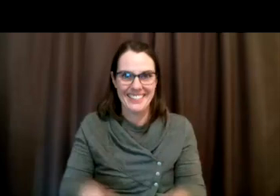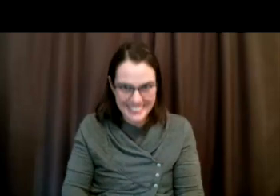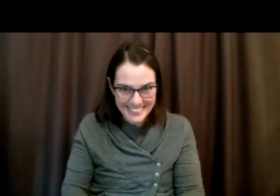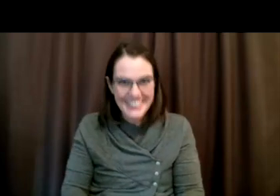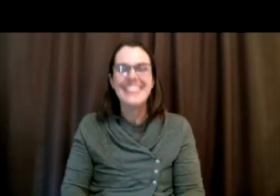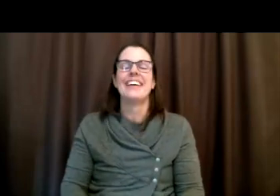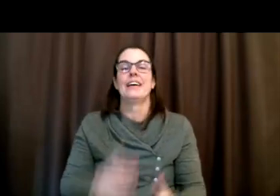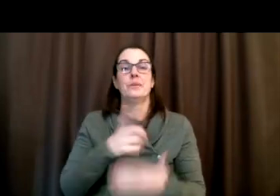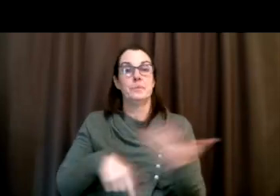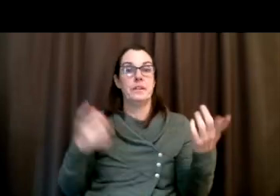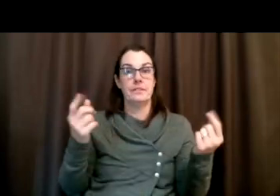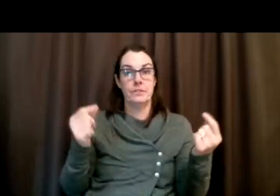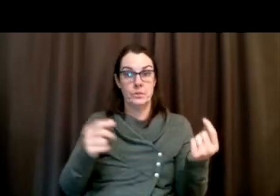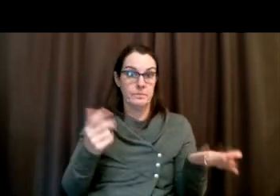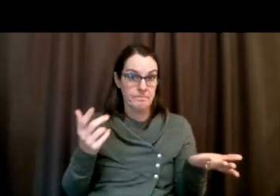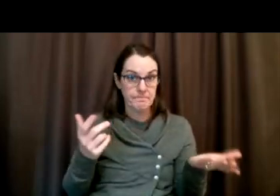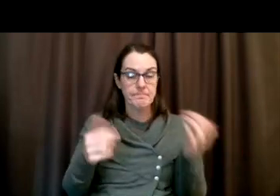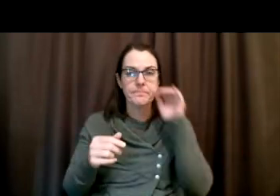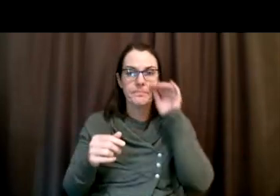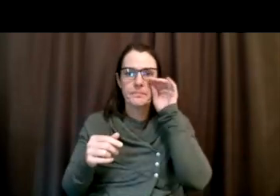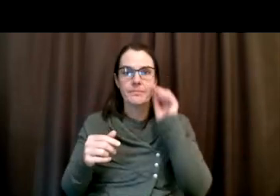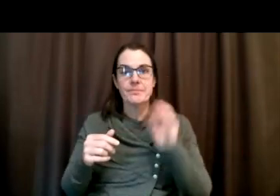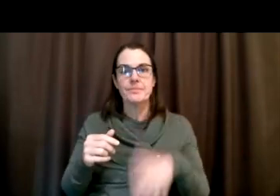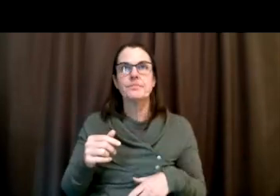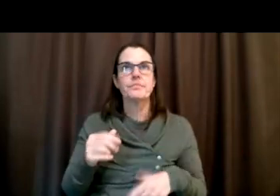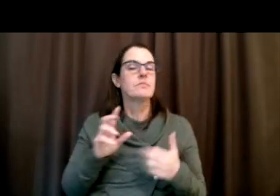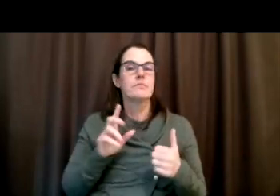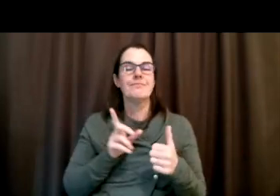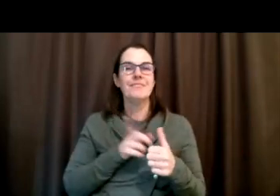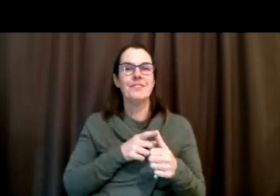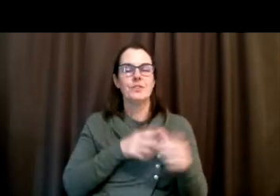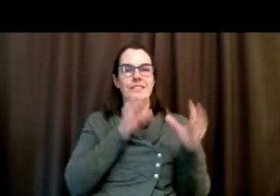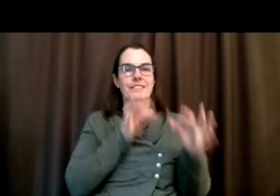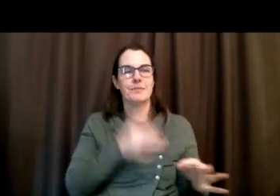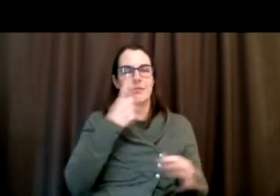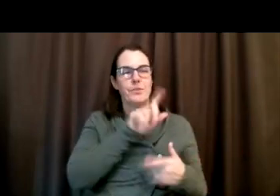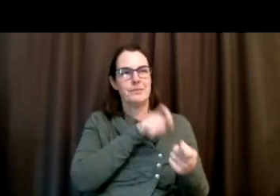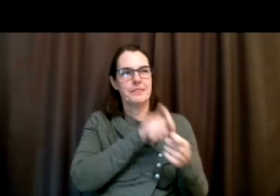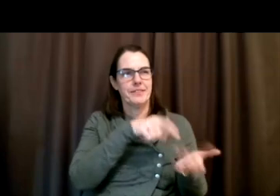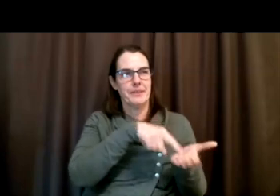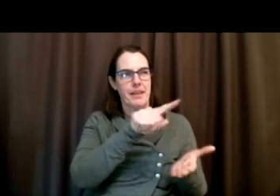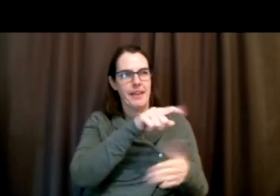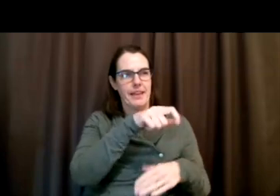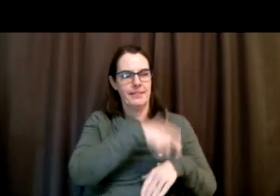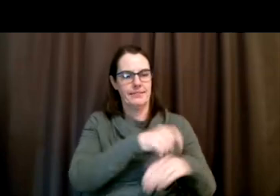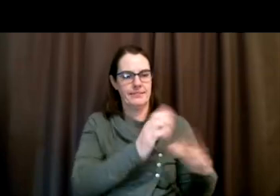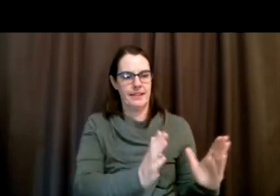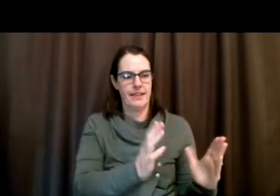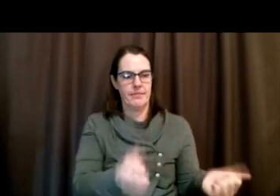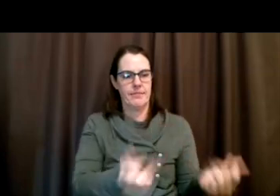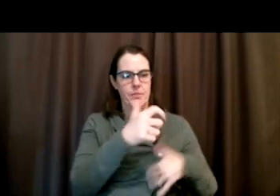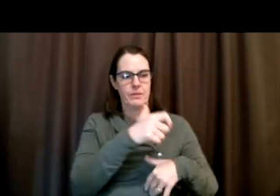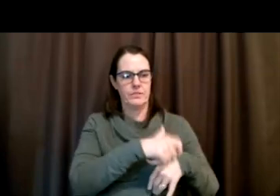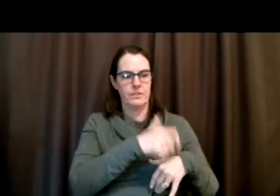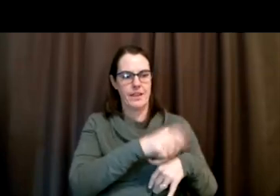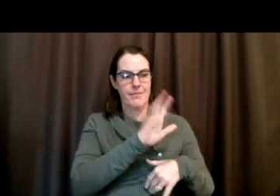to want to do is you're going to need to determine for a specific pay period how much time that employee devoted